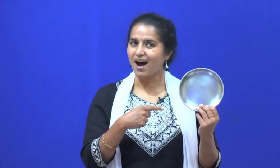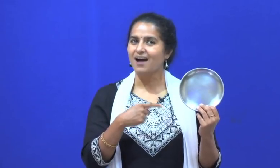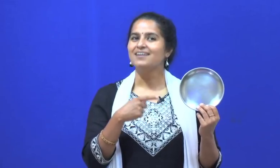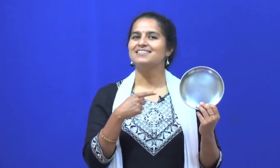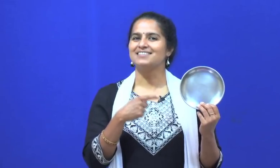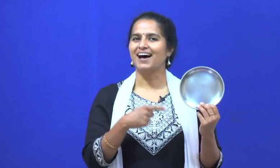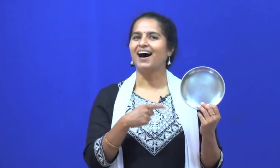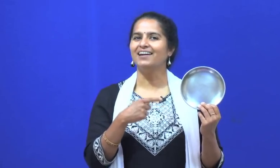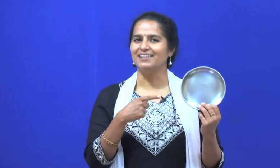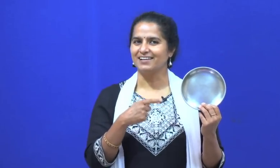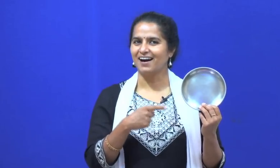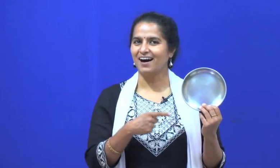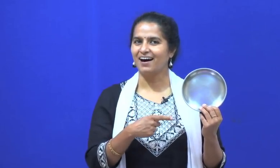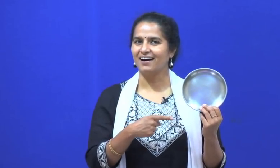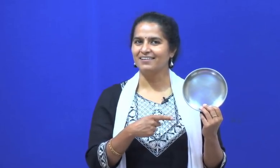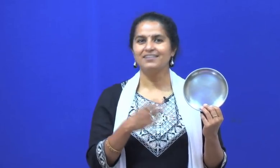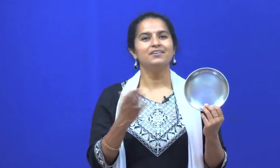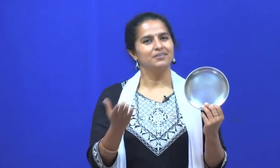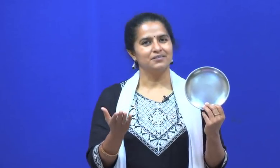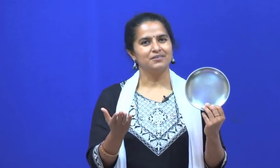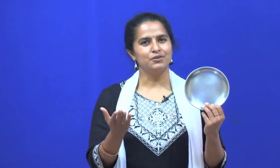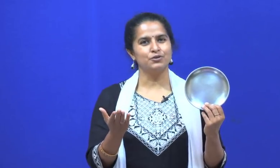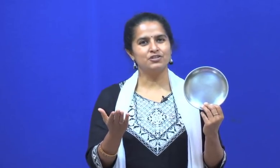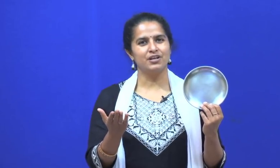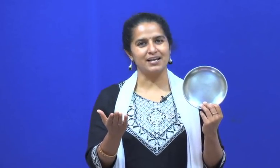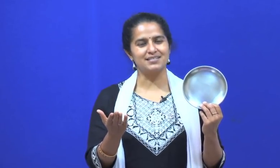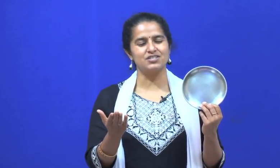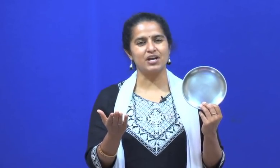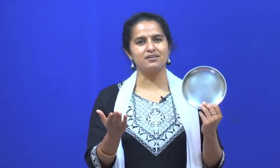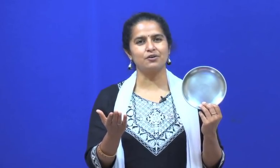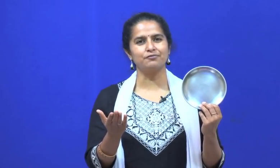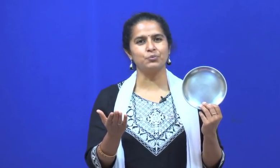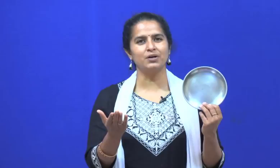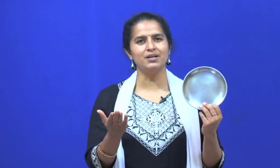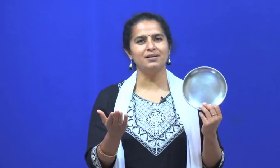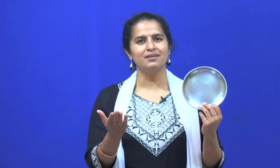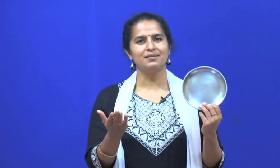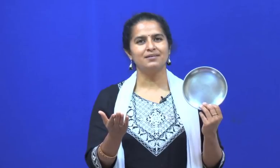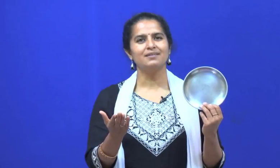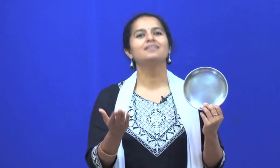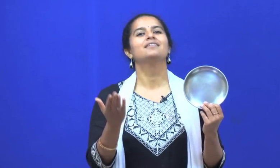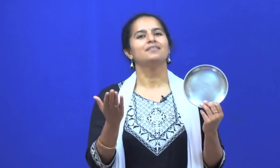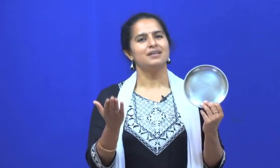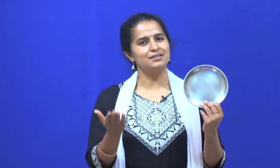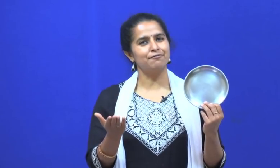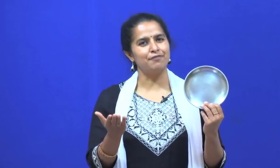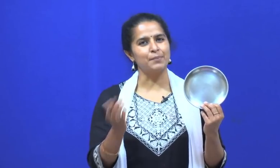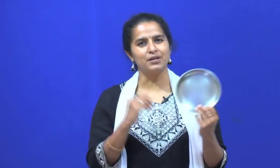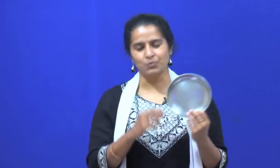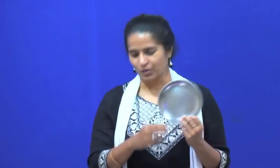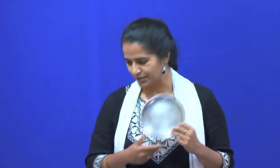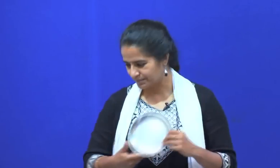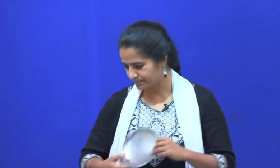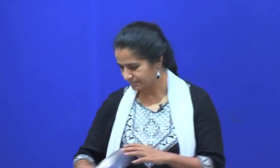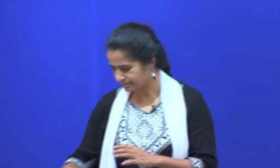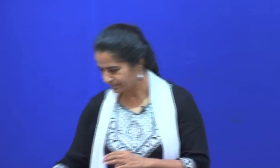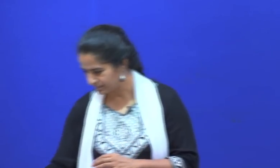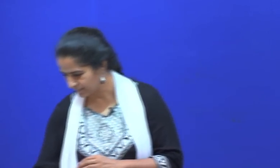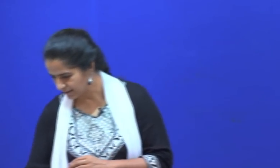Esha sthalika. You guess the gender of the word? It's a feminine